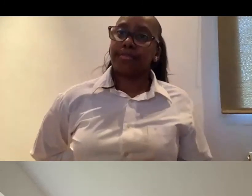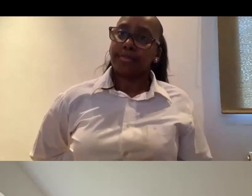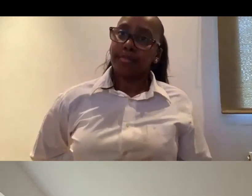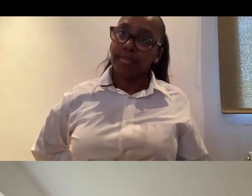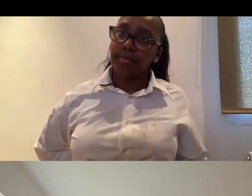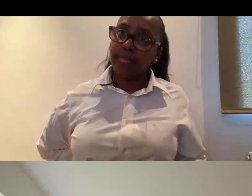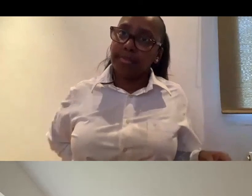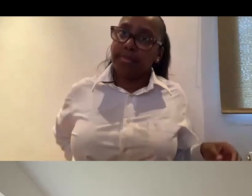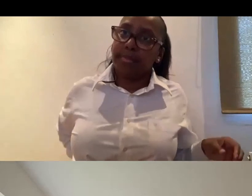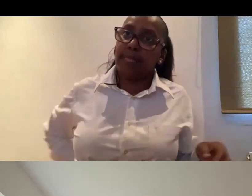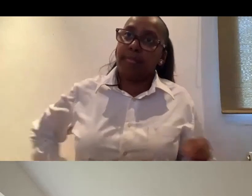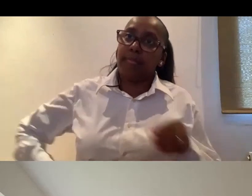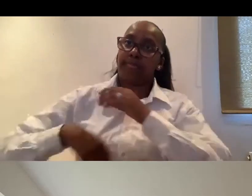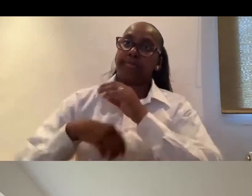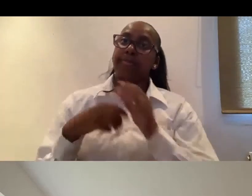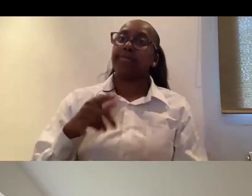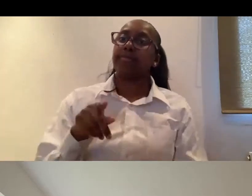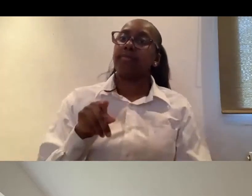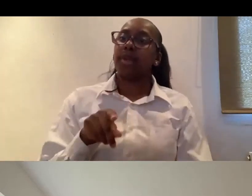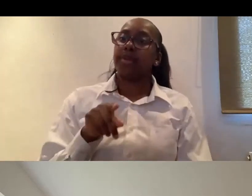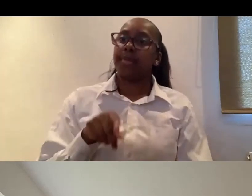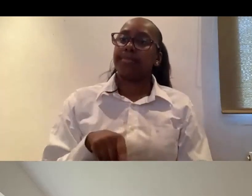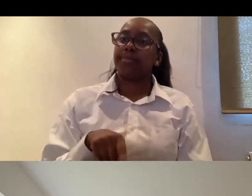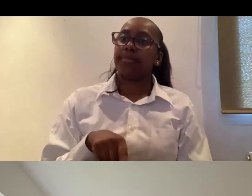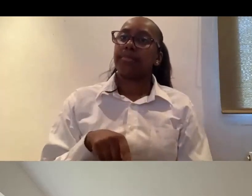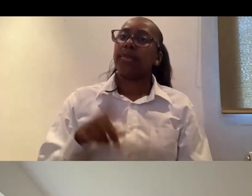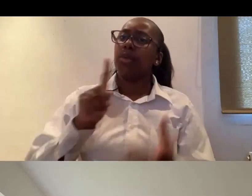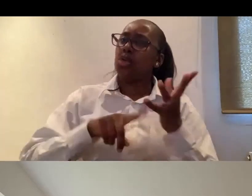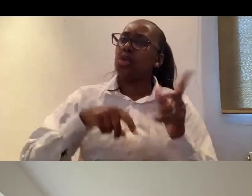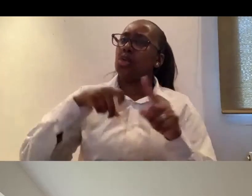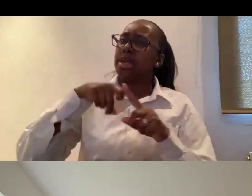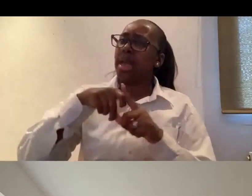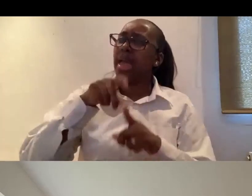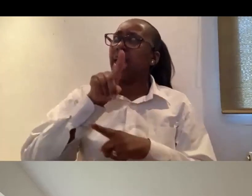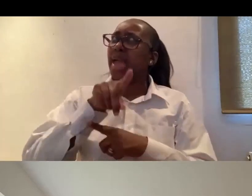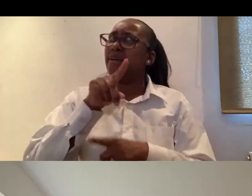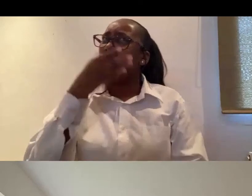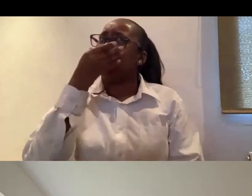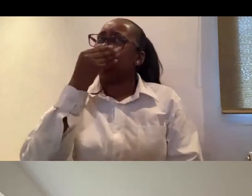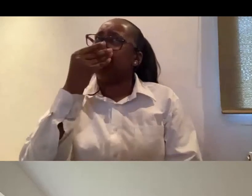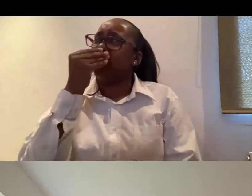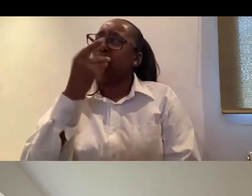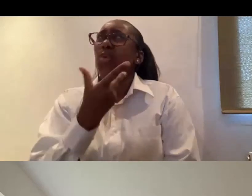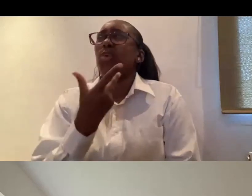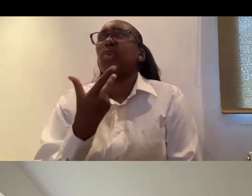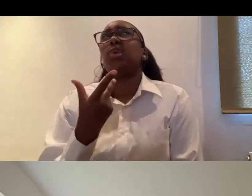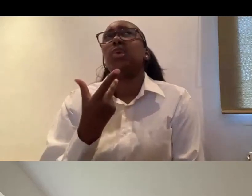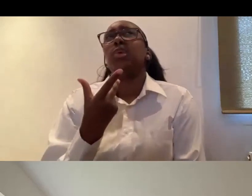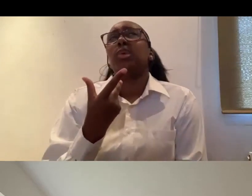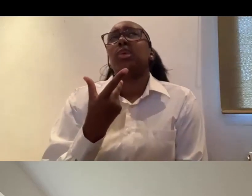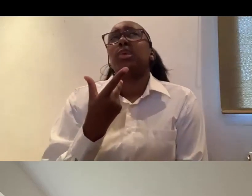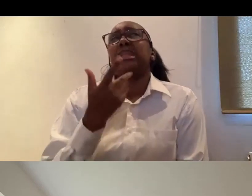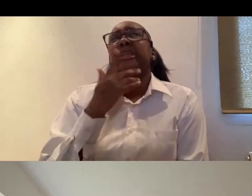Yeah, so I think the figures for the UK, I won't be able to quote the figures of